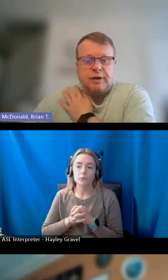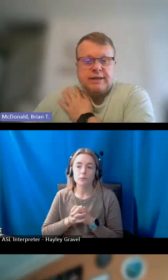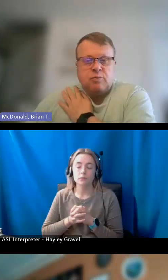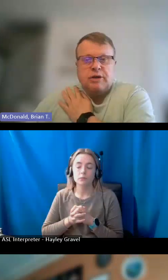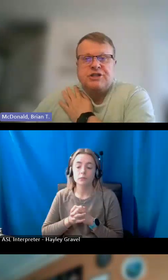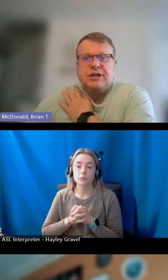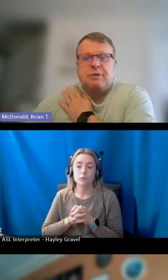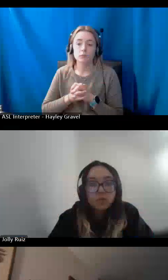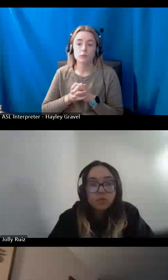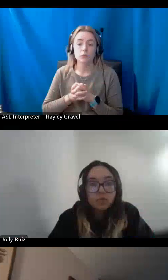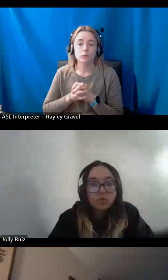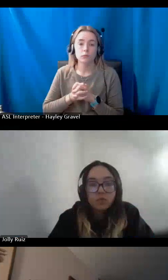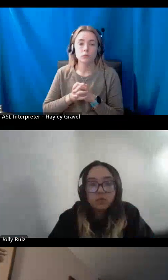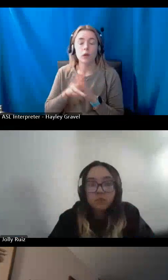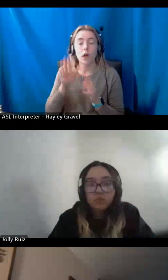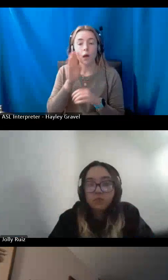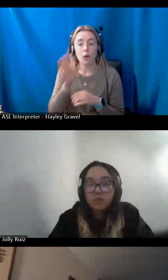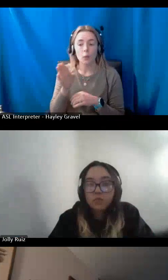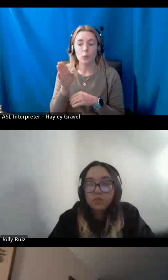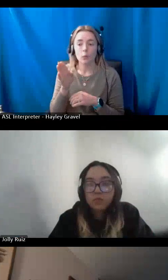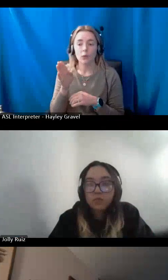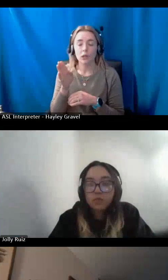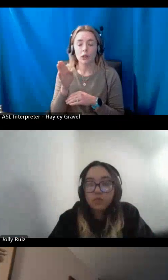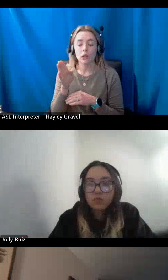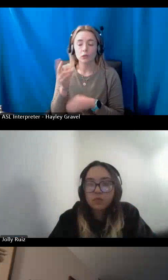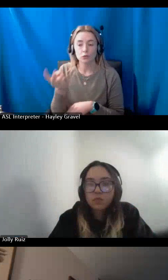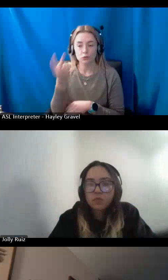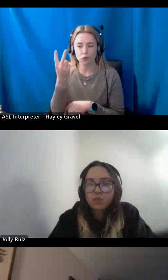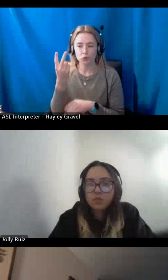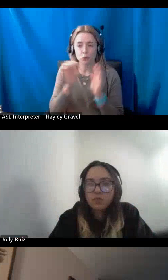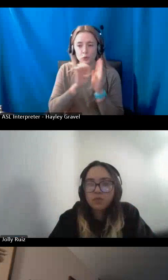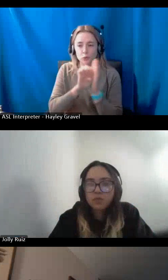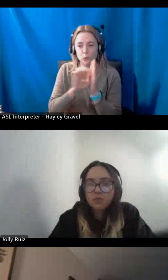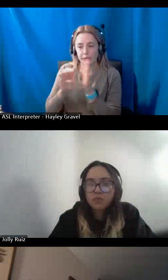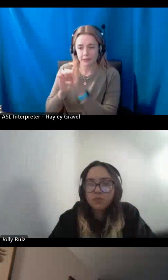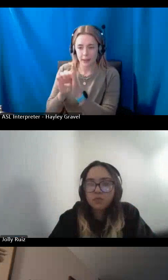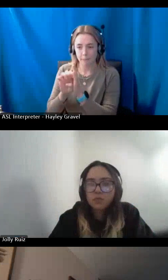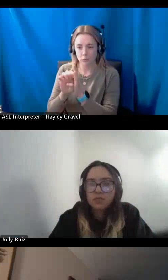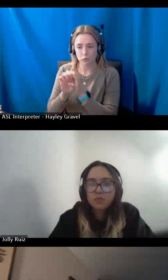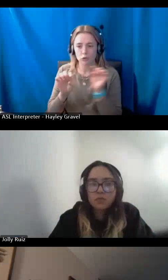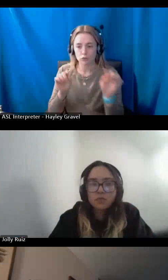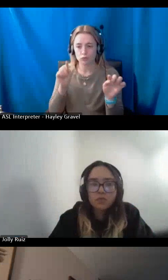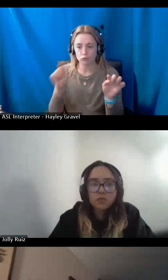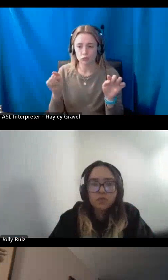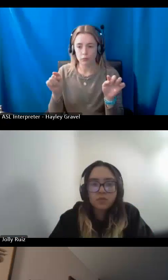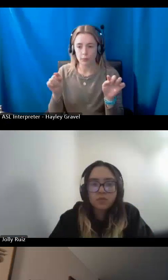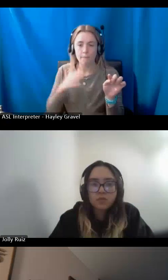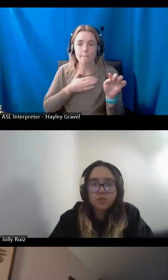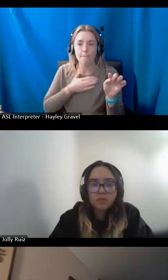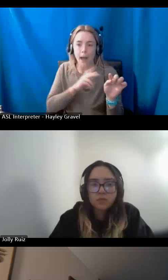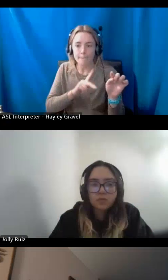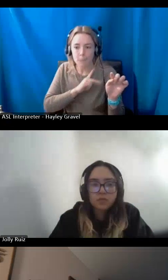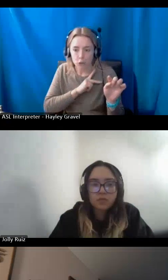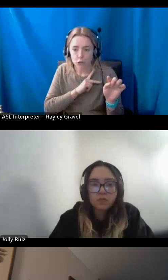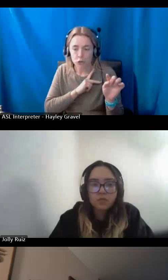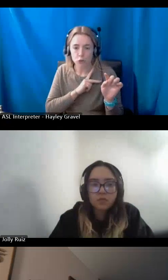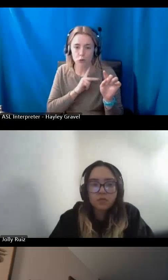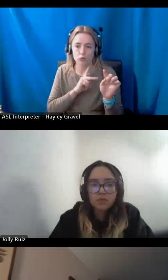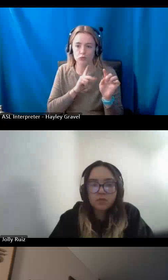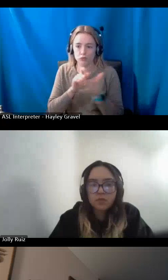go through this, and I'm going to share two examples, both coming from my writing and my research.